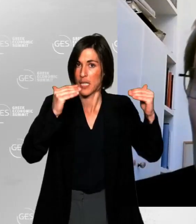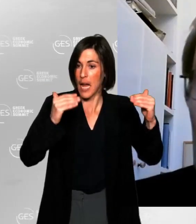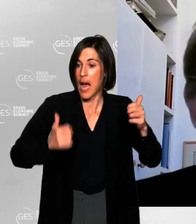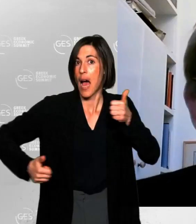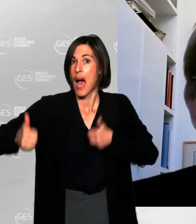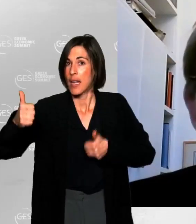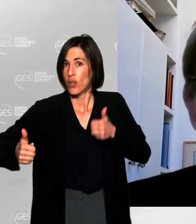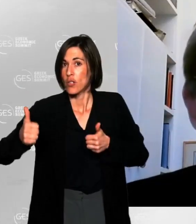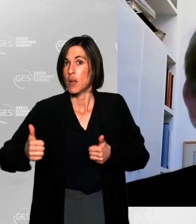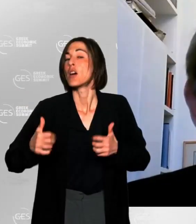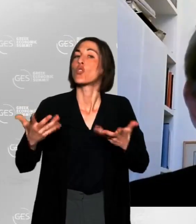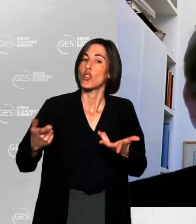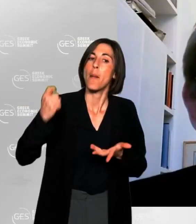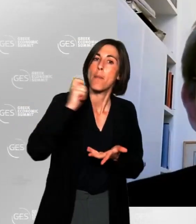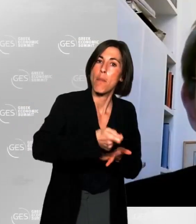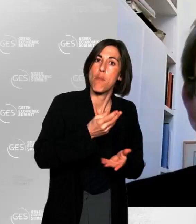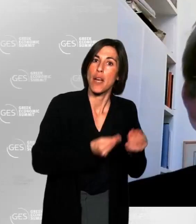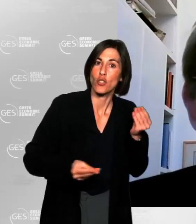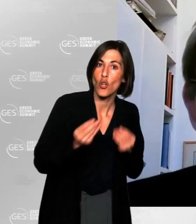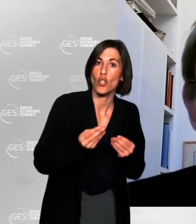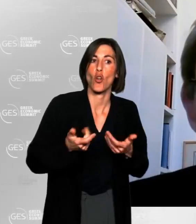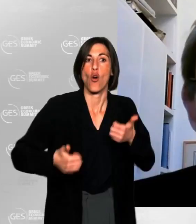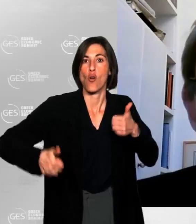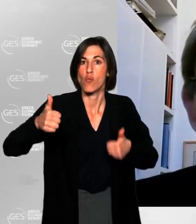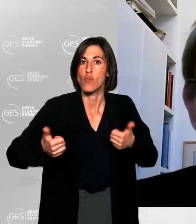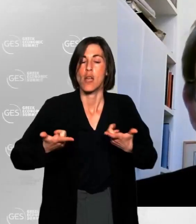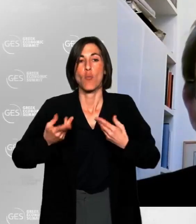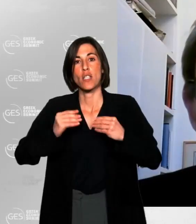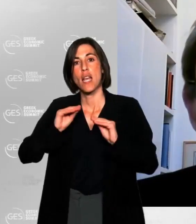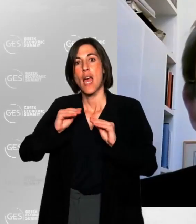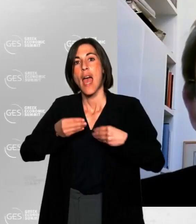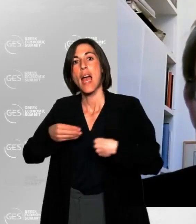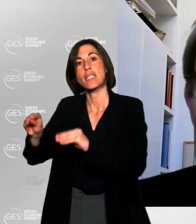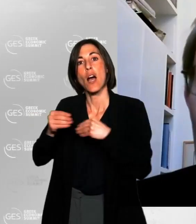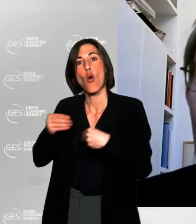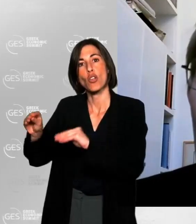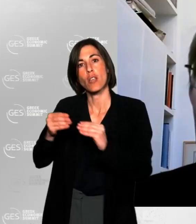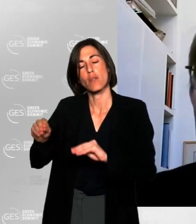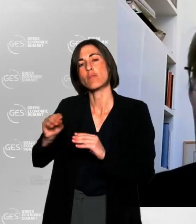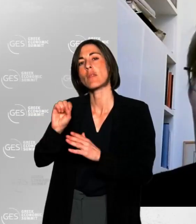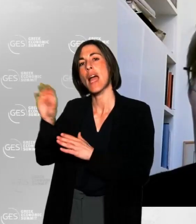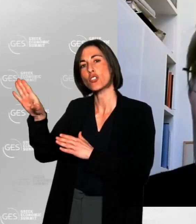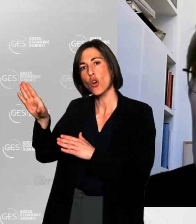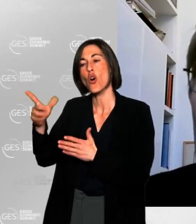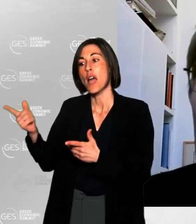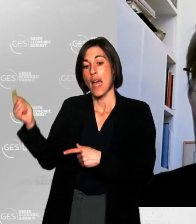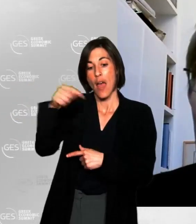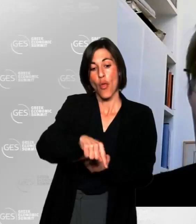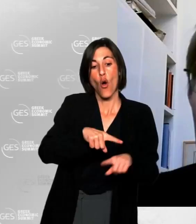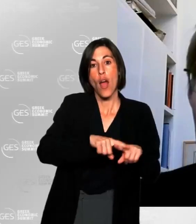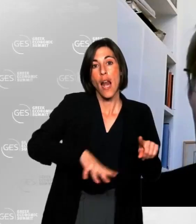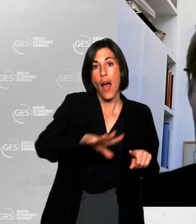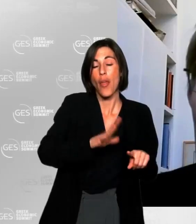can export more, you can have bigger companies, bigger new technologies. And